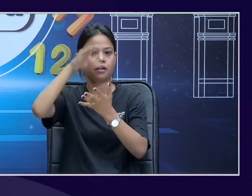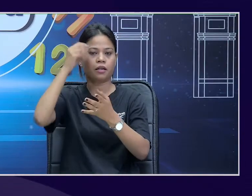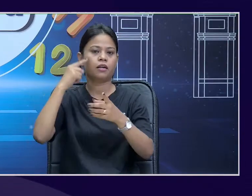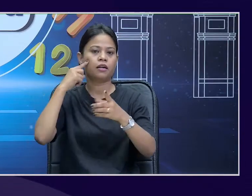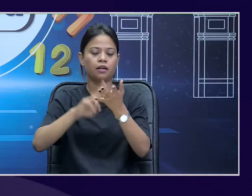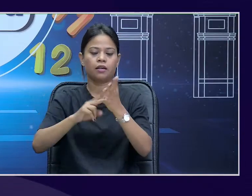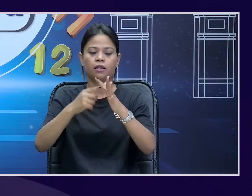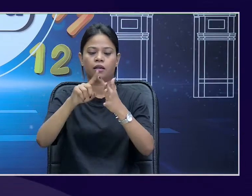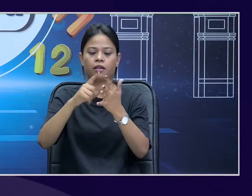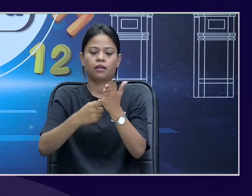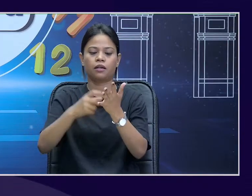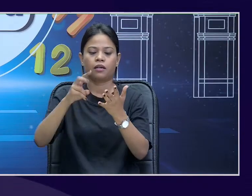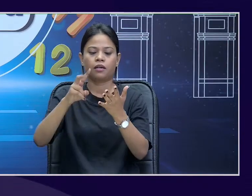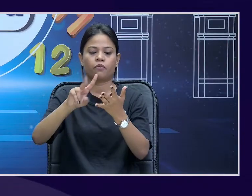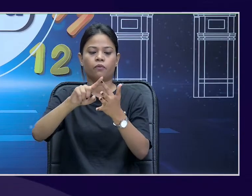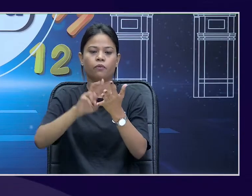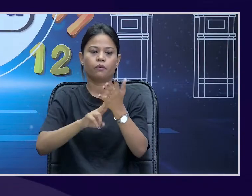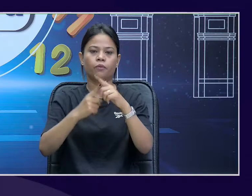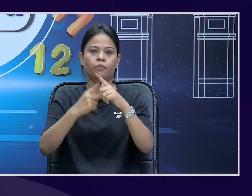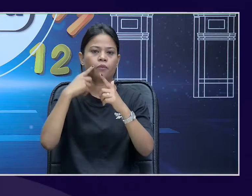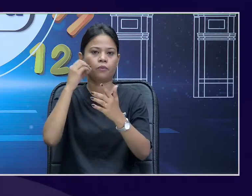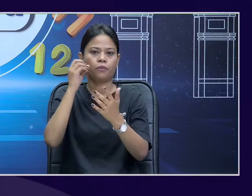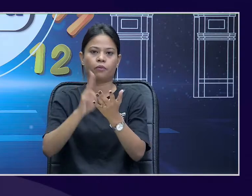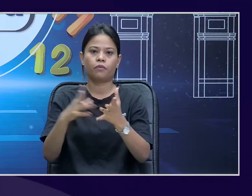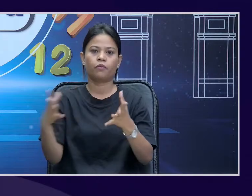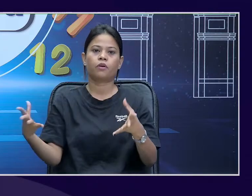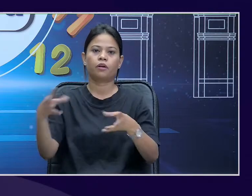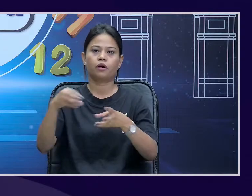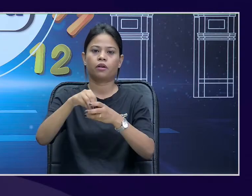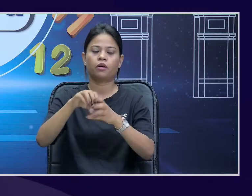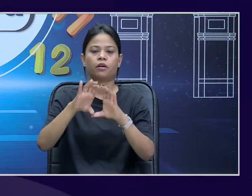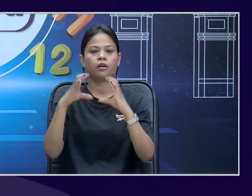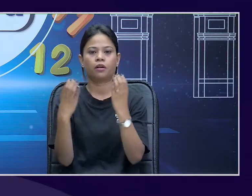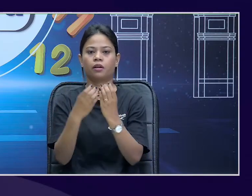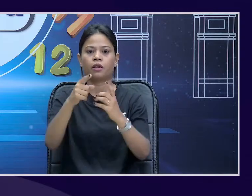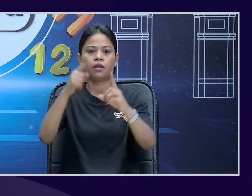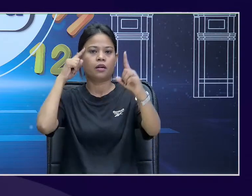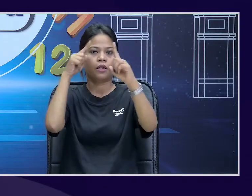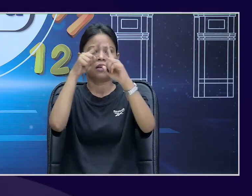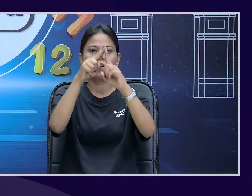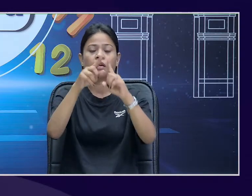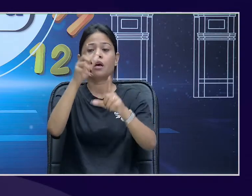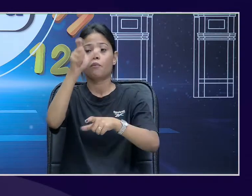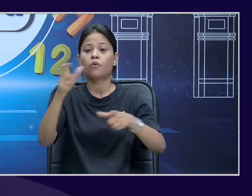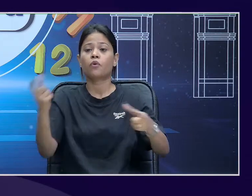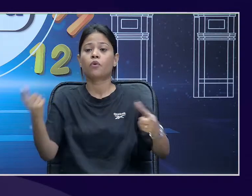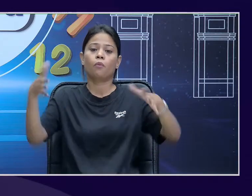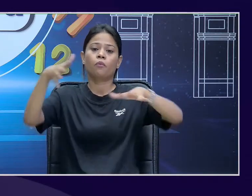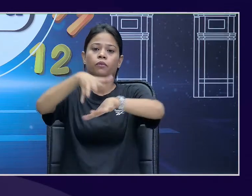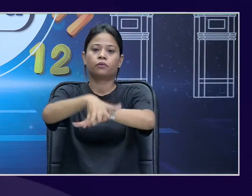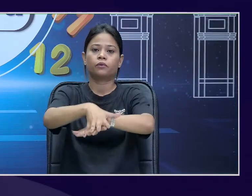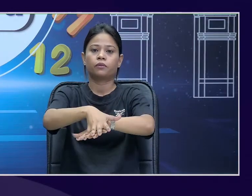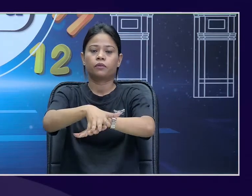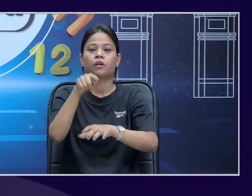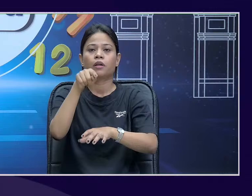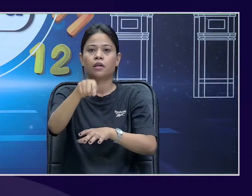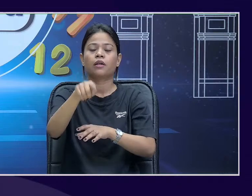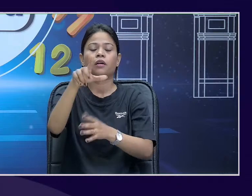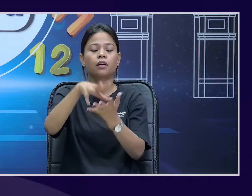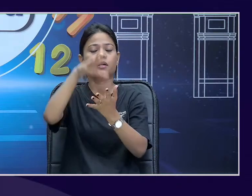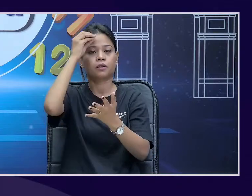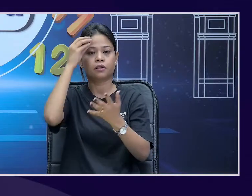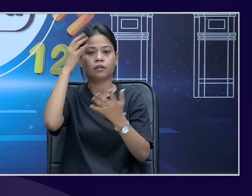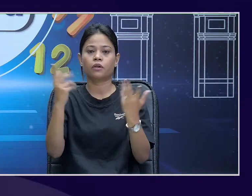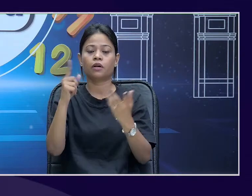try to enhance our knowledge towards inclusive classroom setups. And the topic that we are going to discuss today in this specific session is